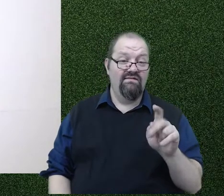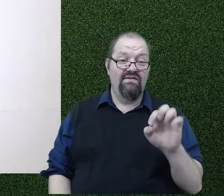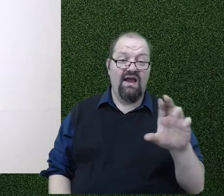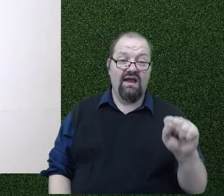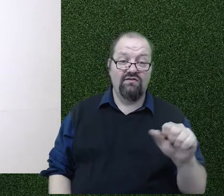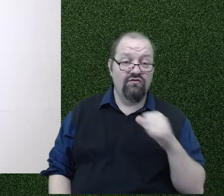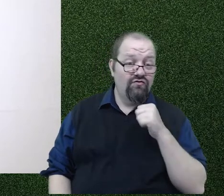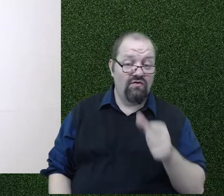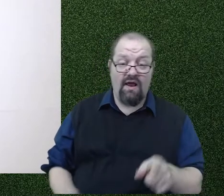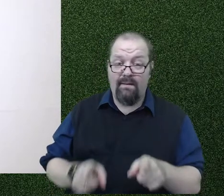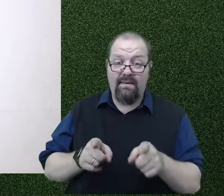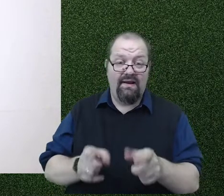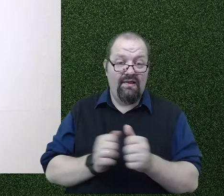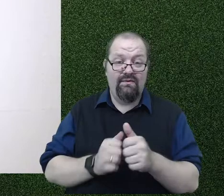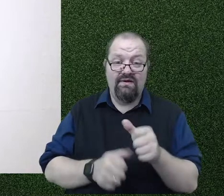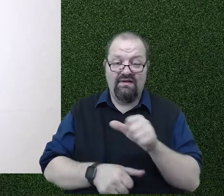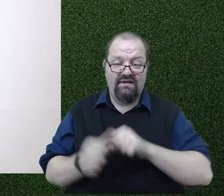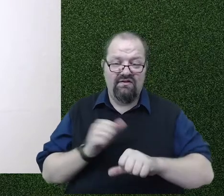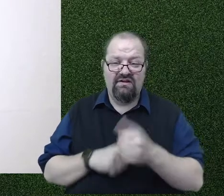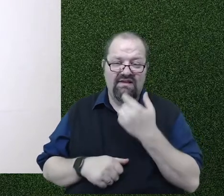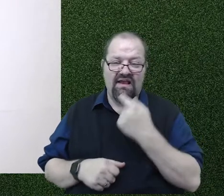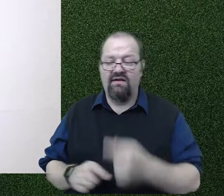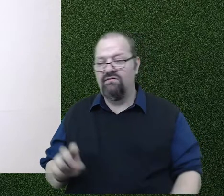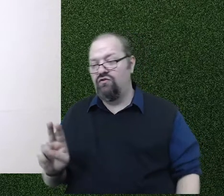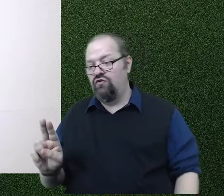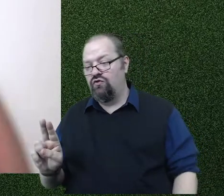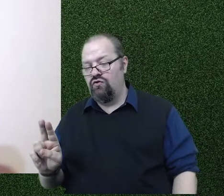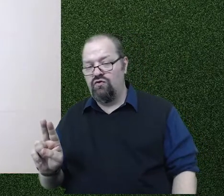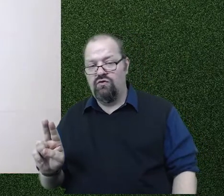say I've got u here and v here.